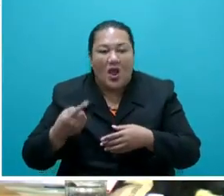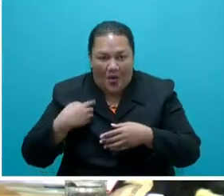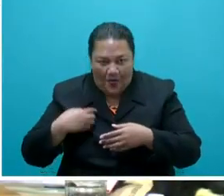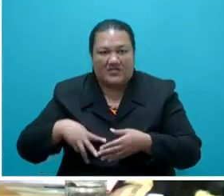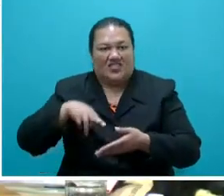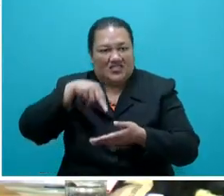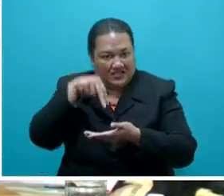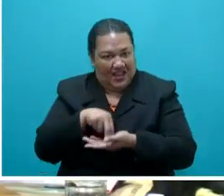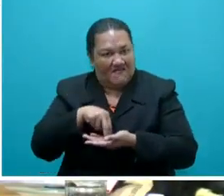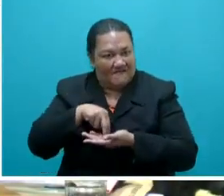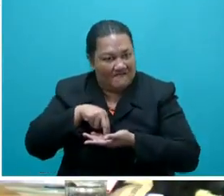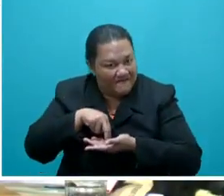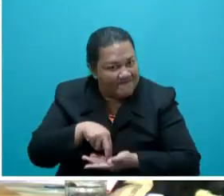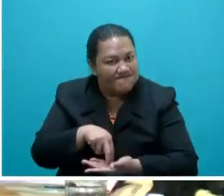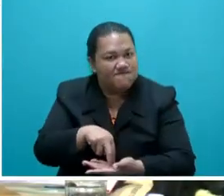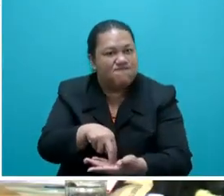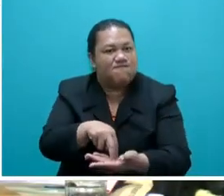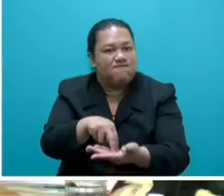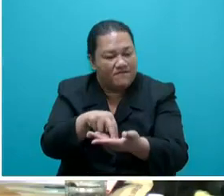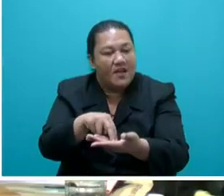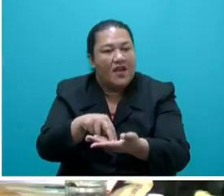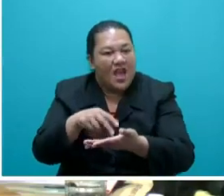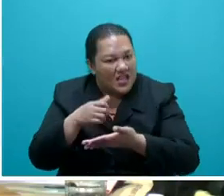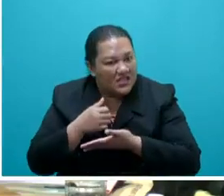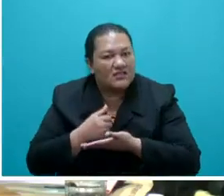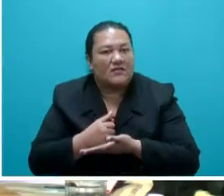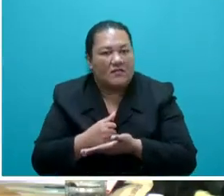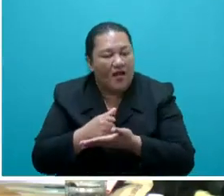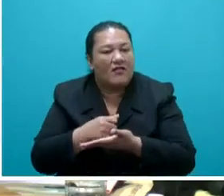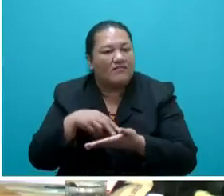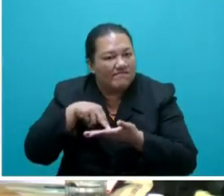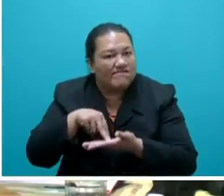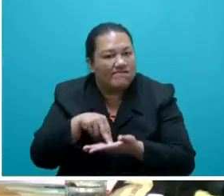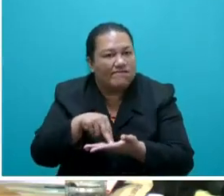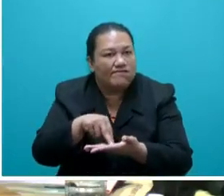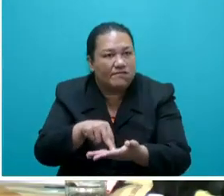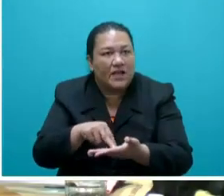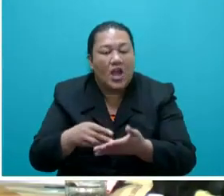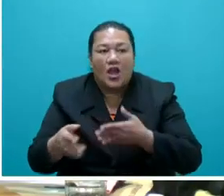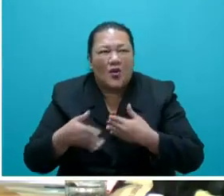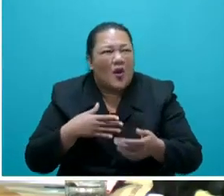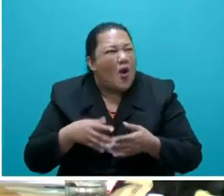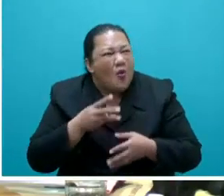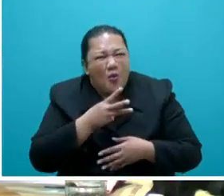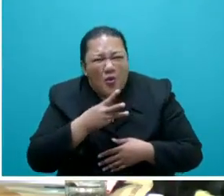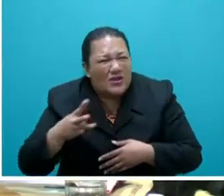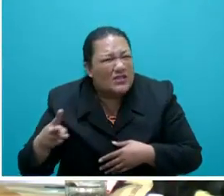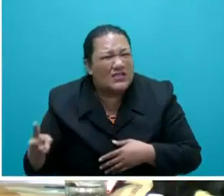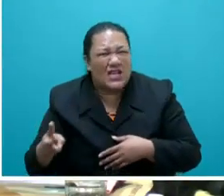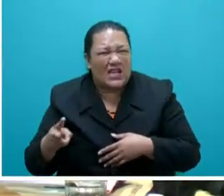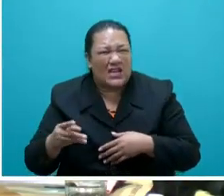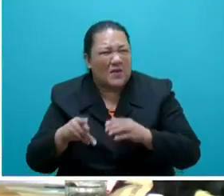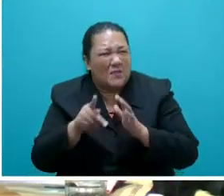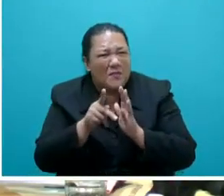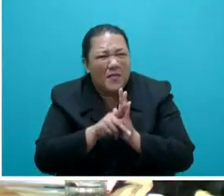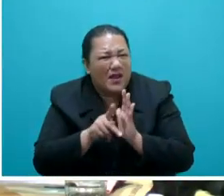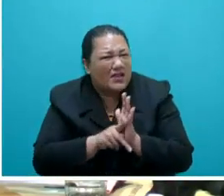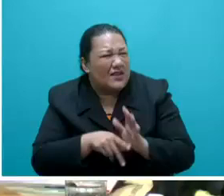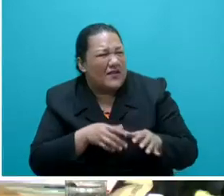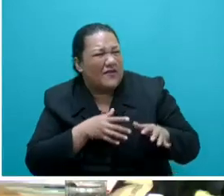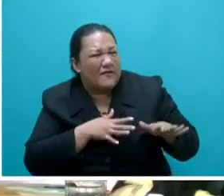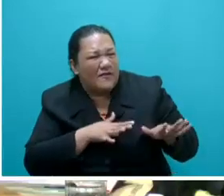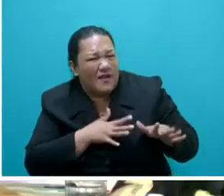good. Statements that are made for political expediency, words that sow politics of fear,